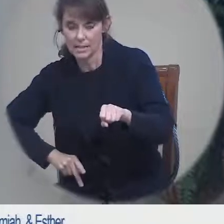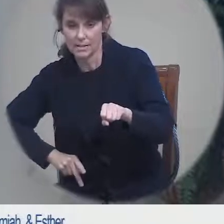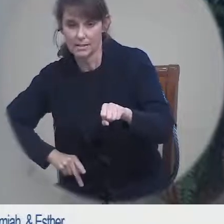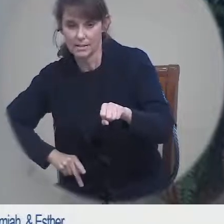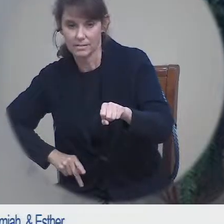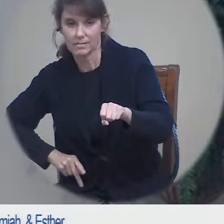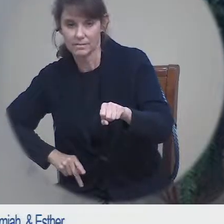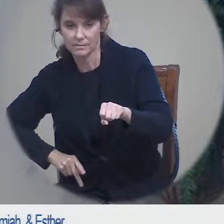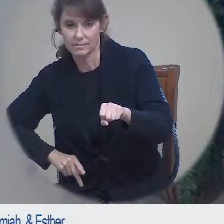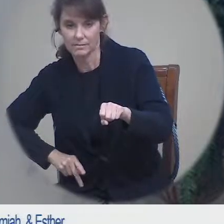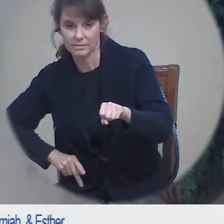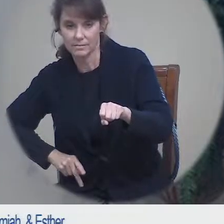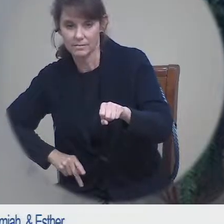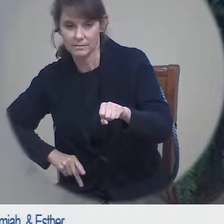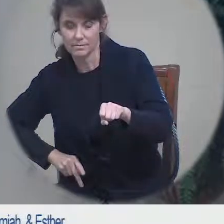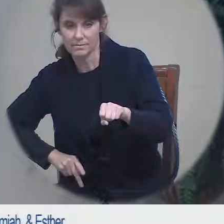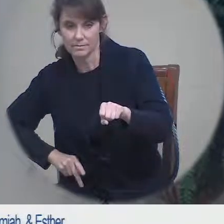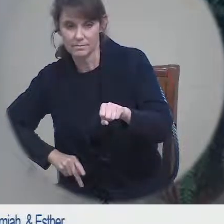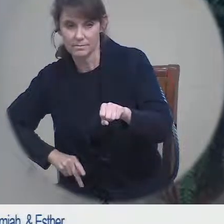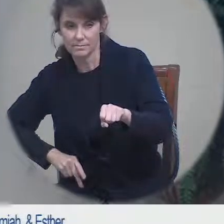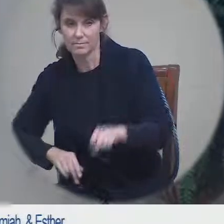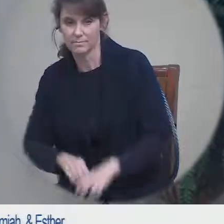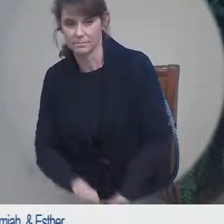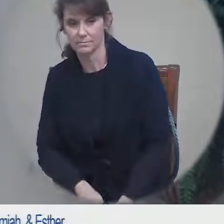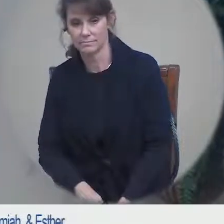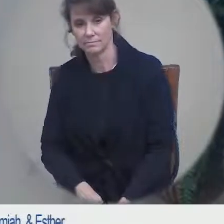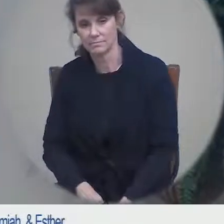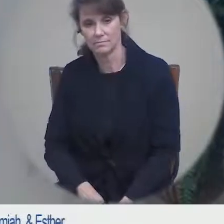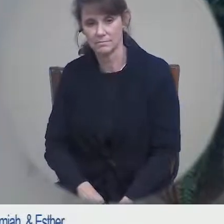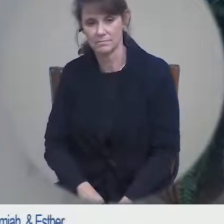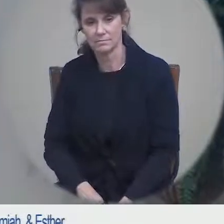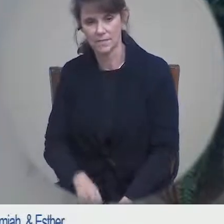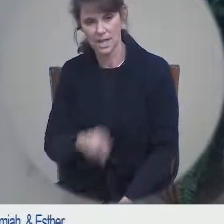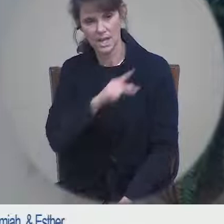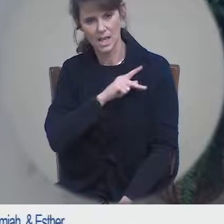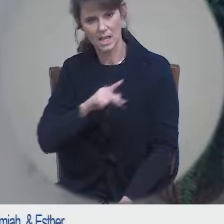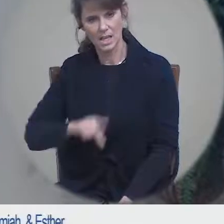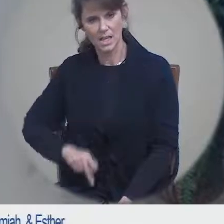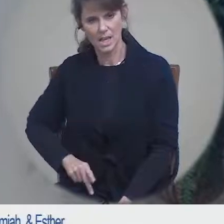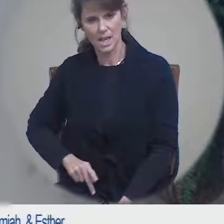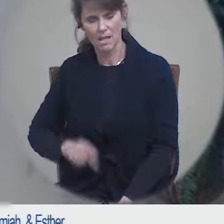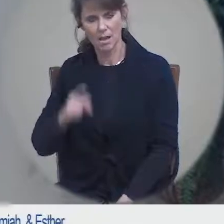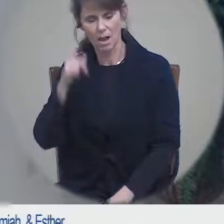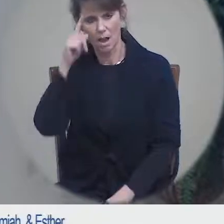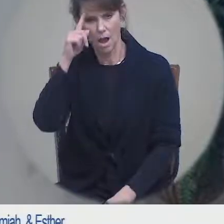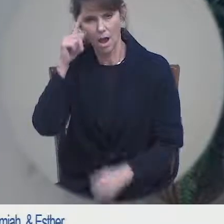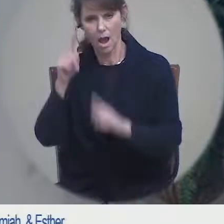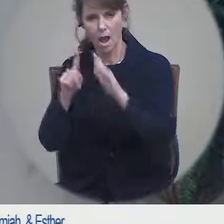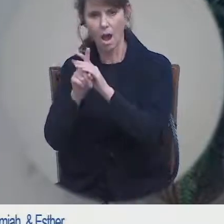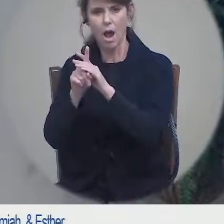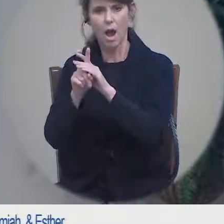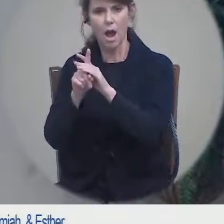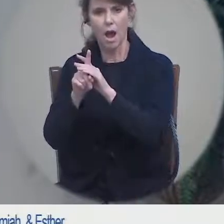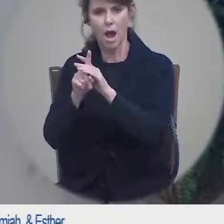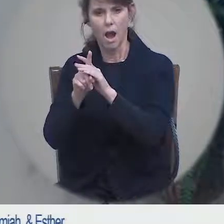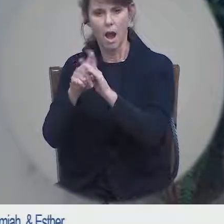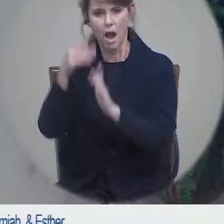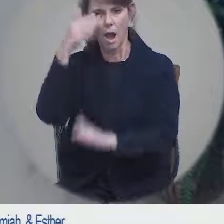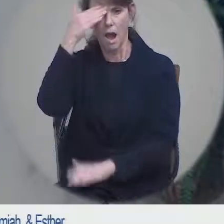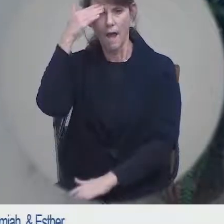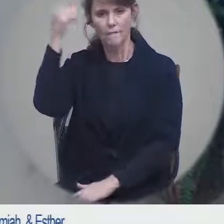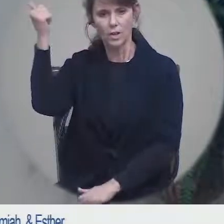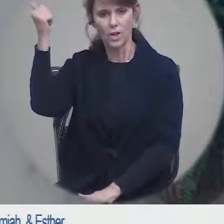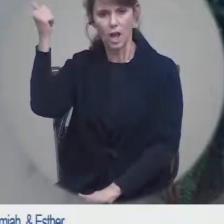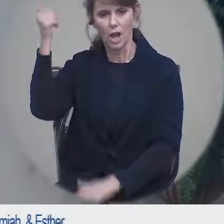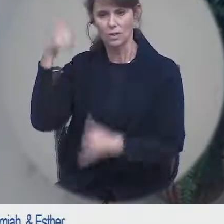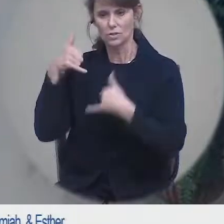mind the fact that he had not rewarded Mordecai. Now, whether that was just simply due to